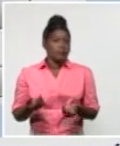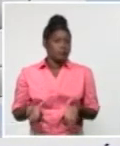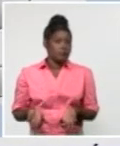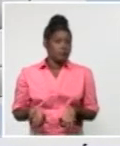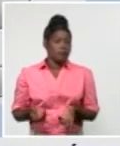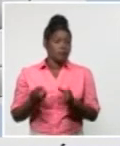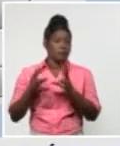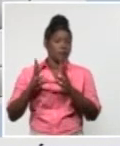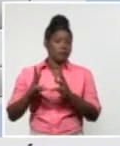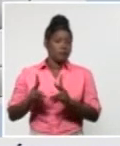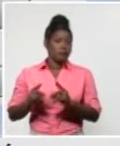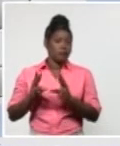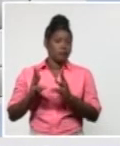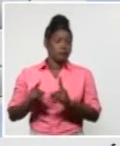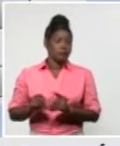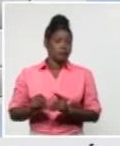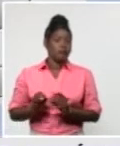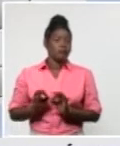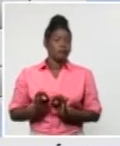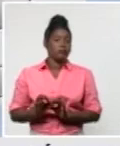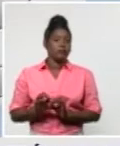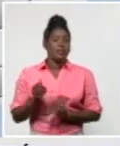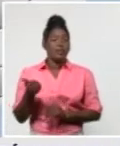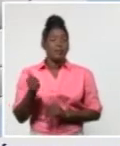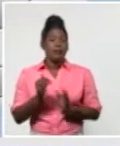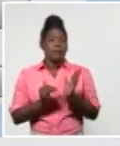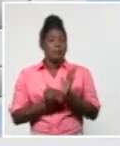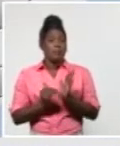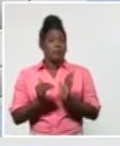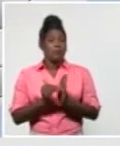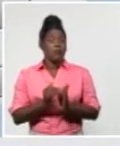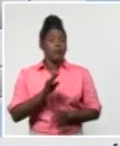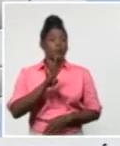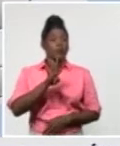for a cumulative of